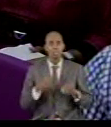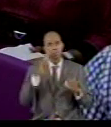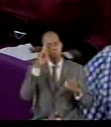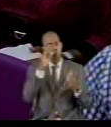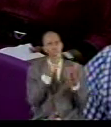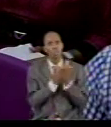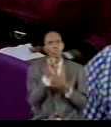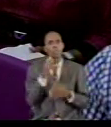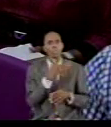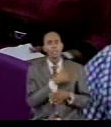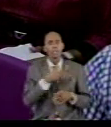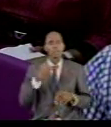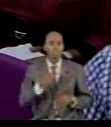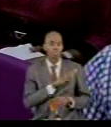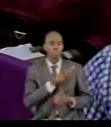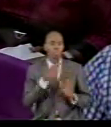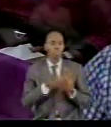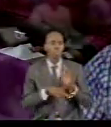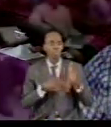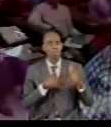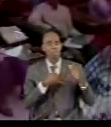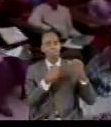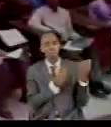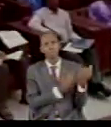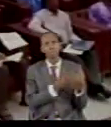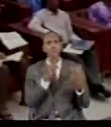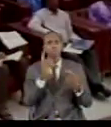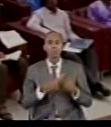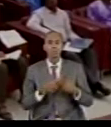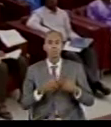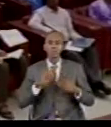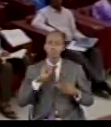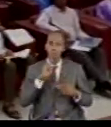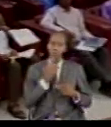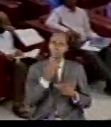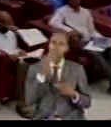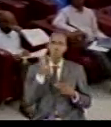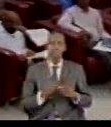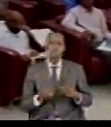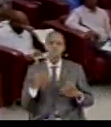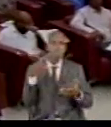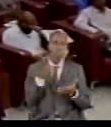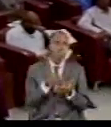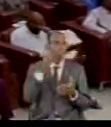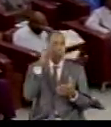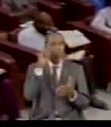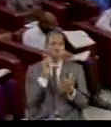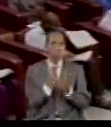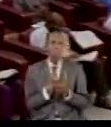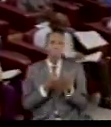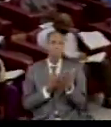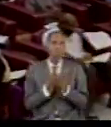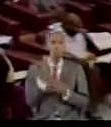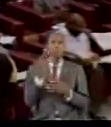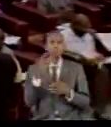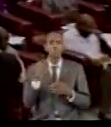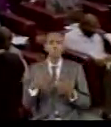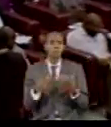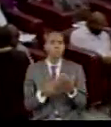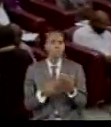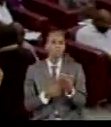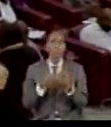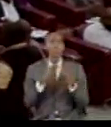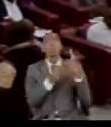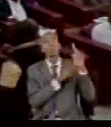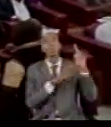the boldness to earnestly contend for that truth of the gospel, the